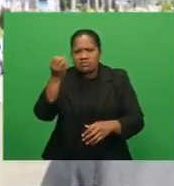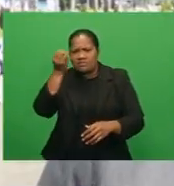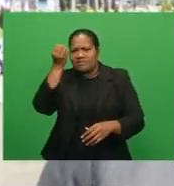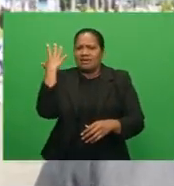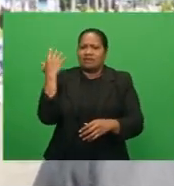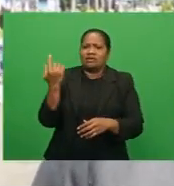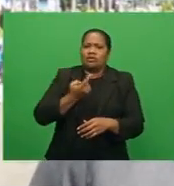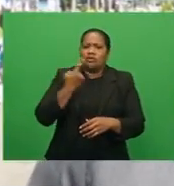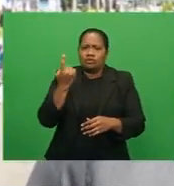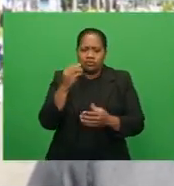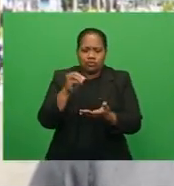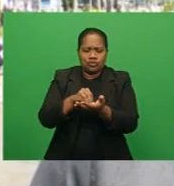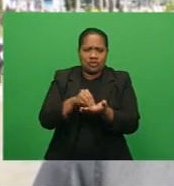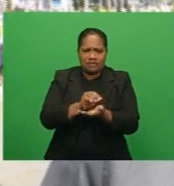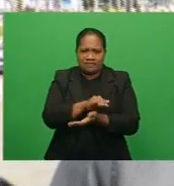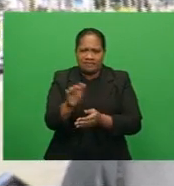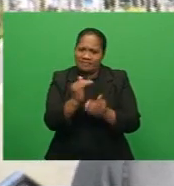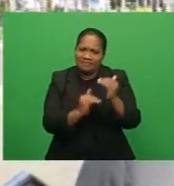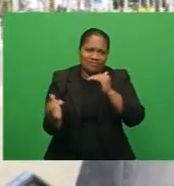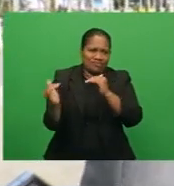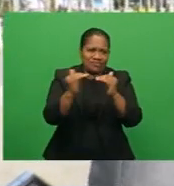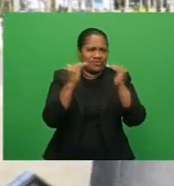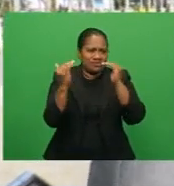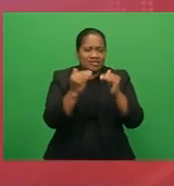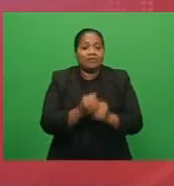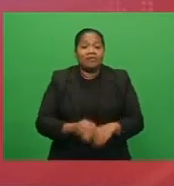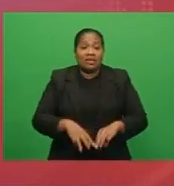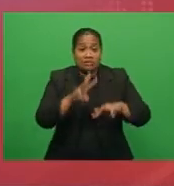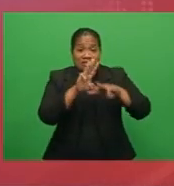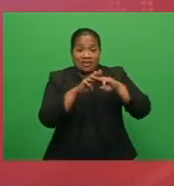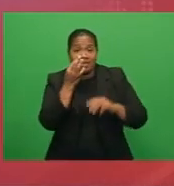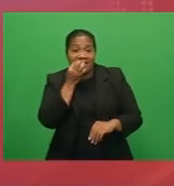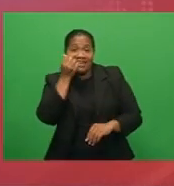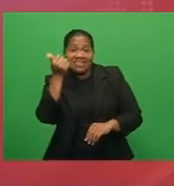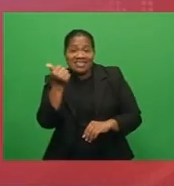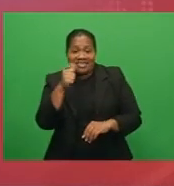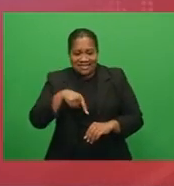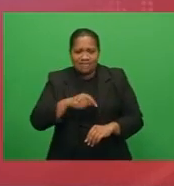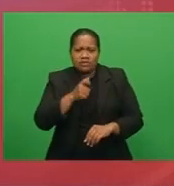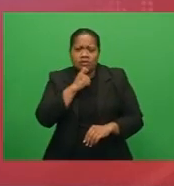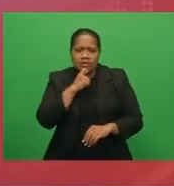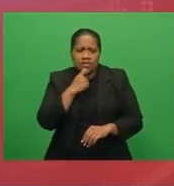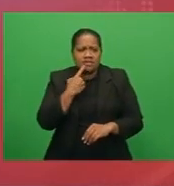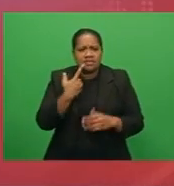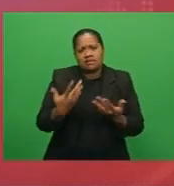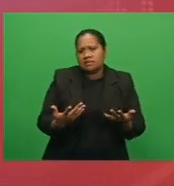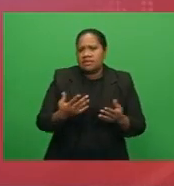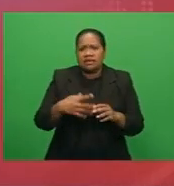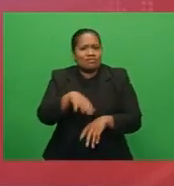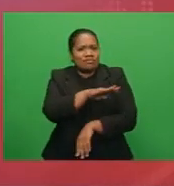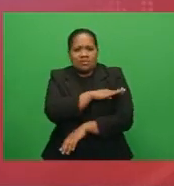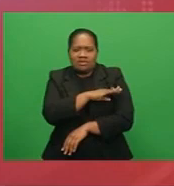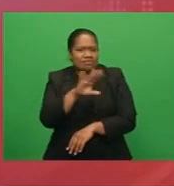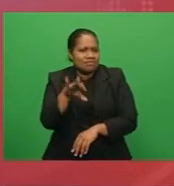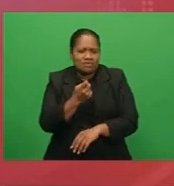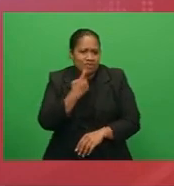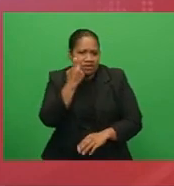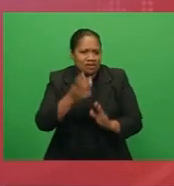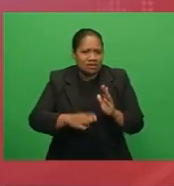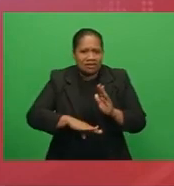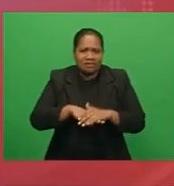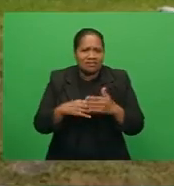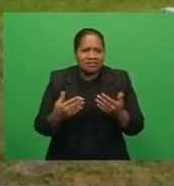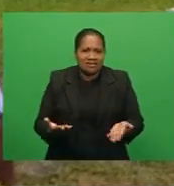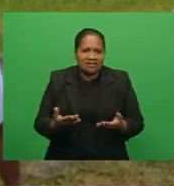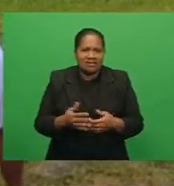equally. SEDELPA leader Sitiveni Rambuka has issued a statement this afternoon saying Bainimarama must be vigilant and be cautious of headwinds